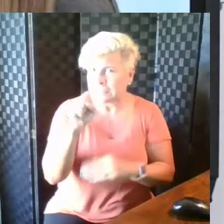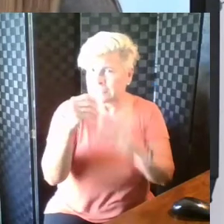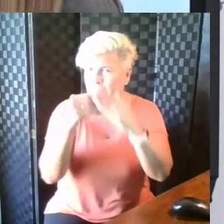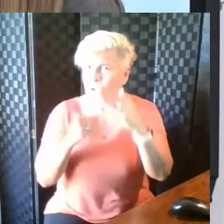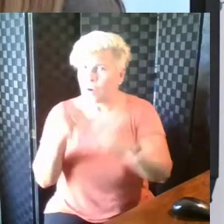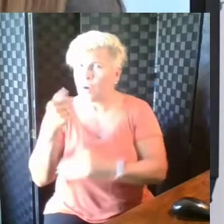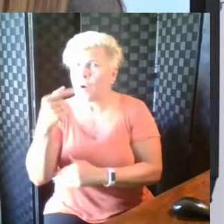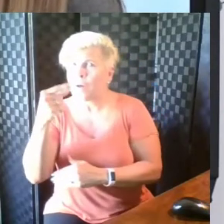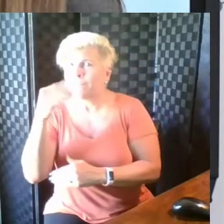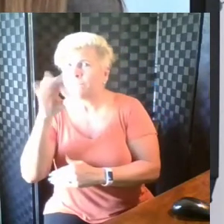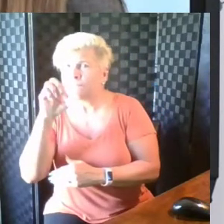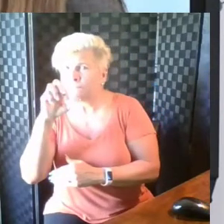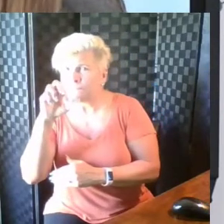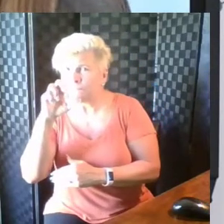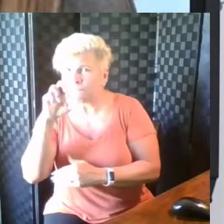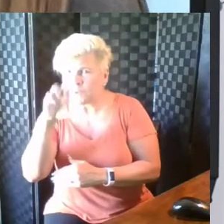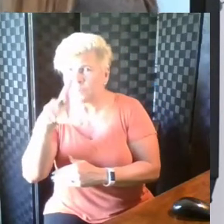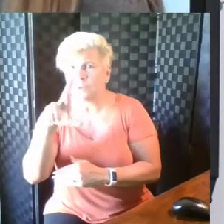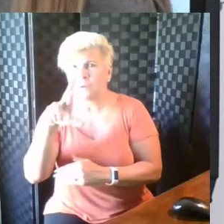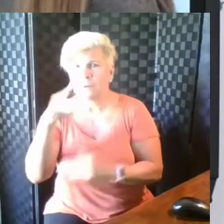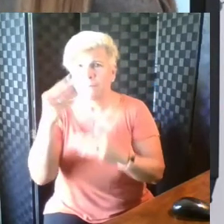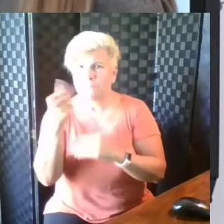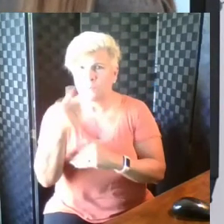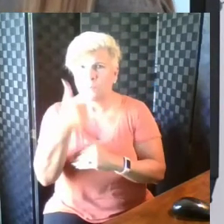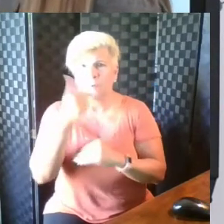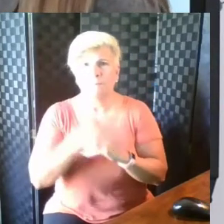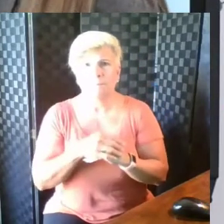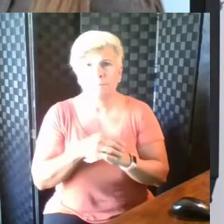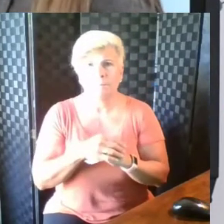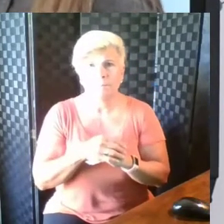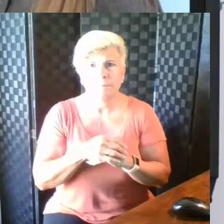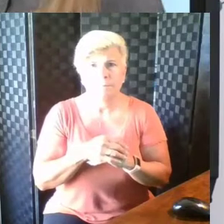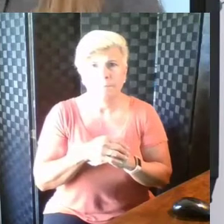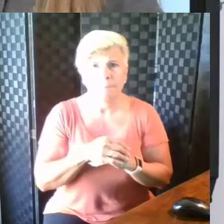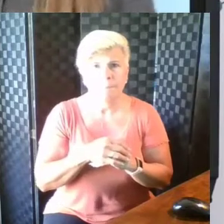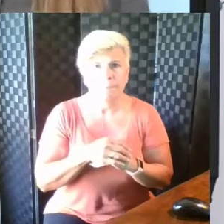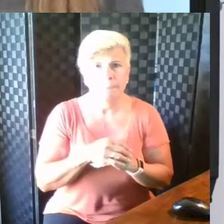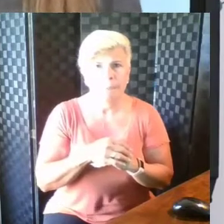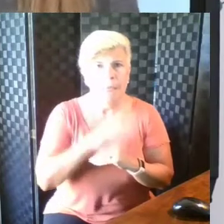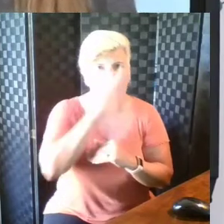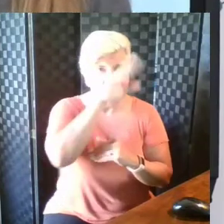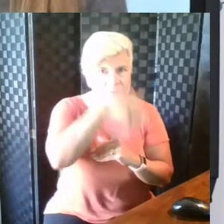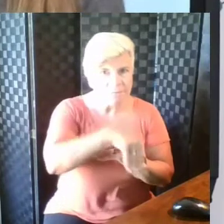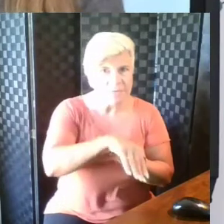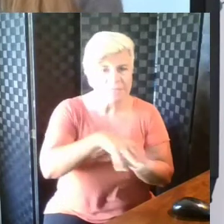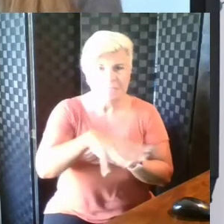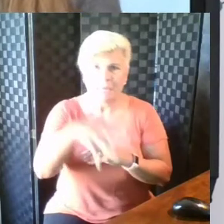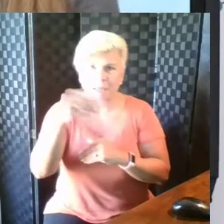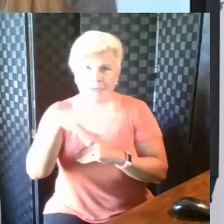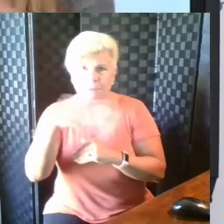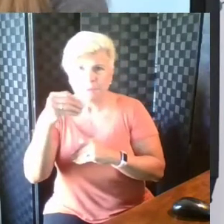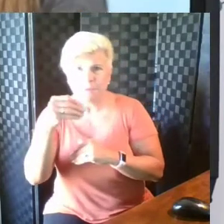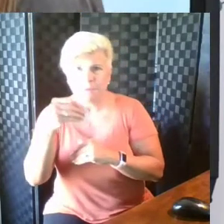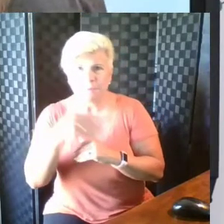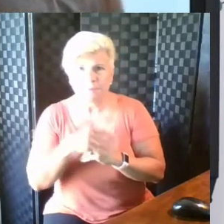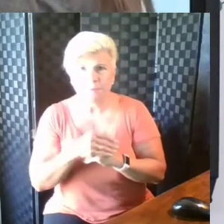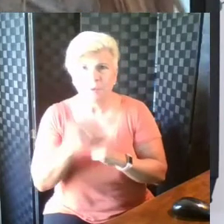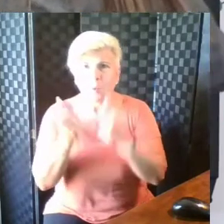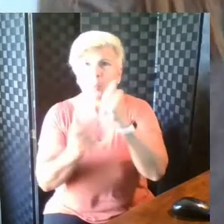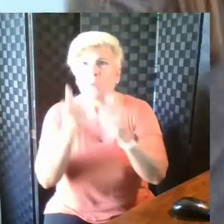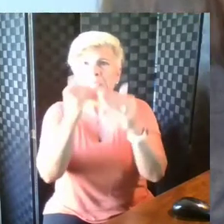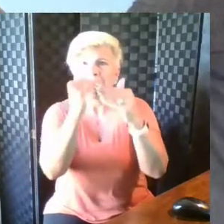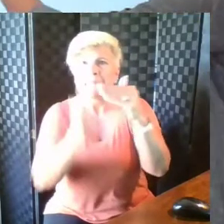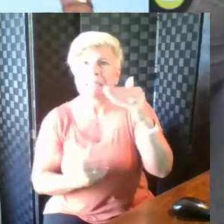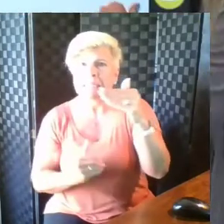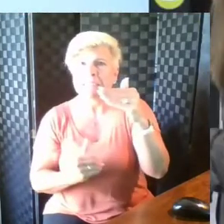together. You're going to be looking at the elephants and our second group, and you can mark them out or you can count them and check our